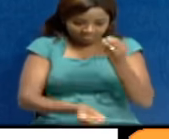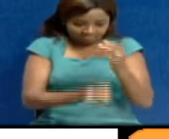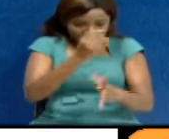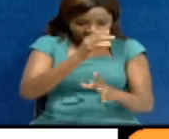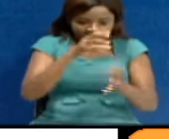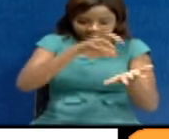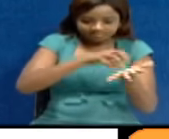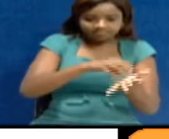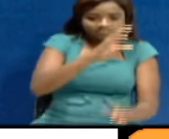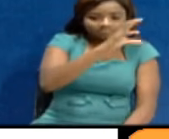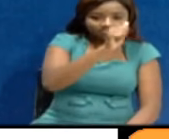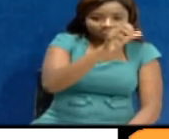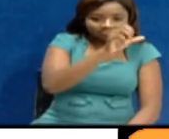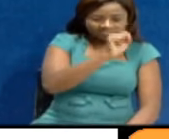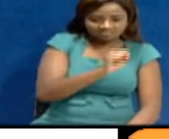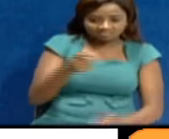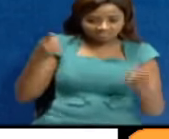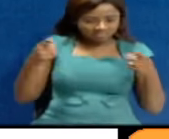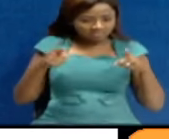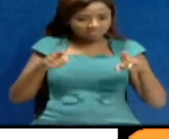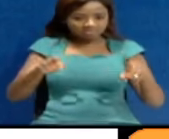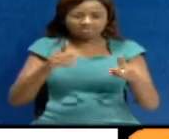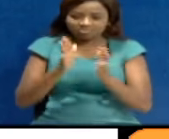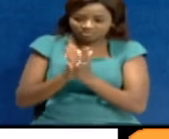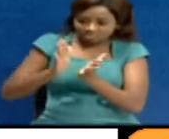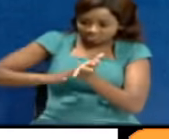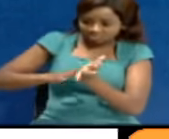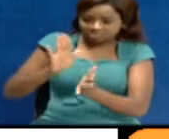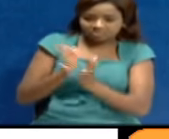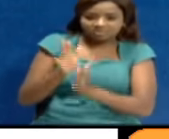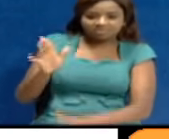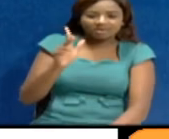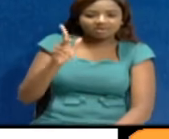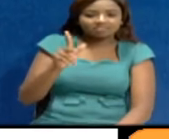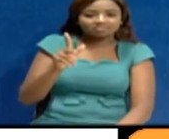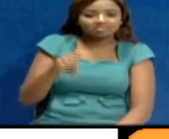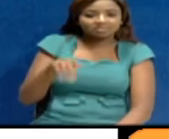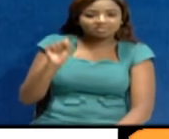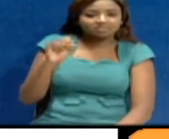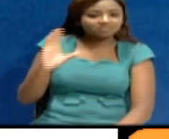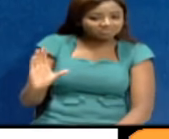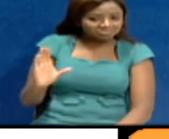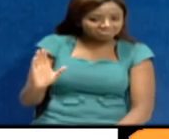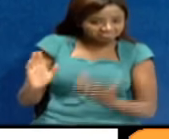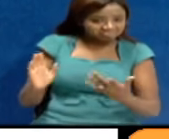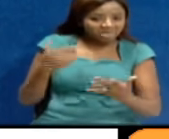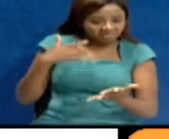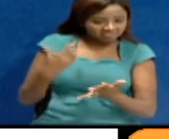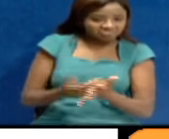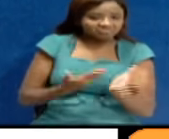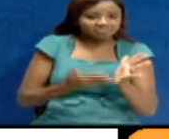CAS in accordance with the recommendation of the Public Service Commission, there's proof that he did reach out to the Public Service Commission. There's proof that they